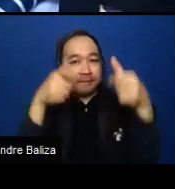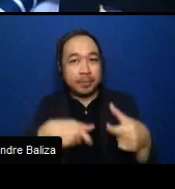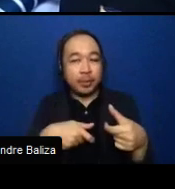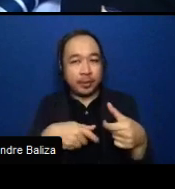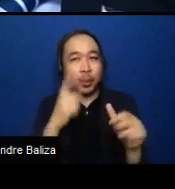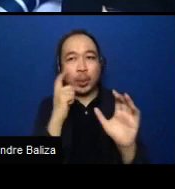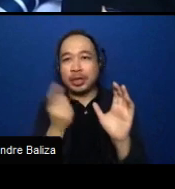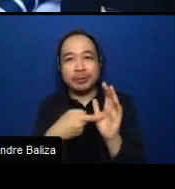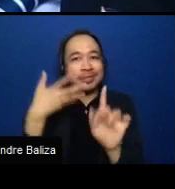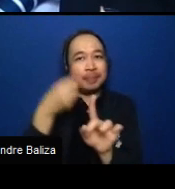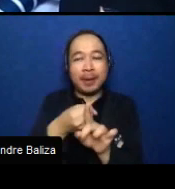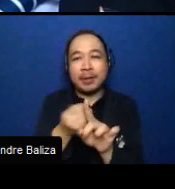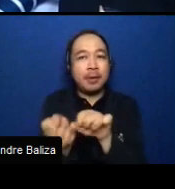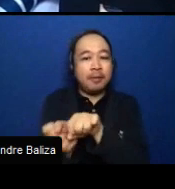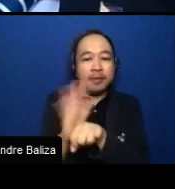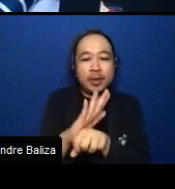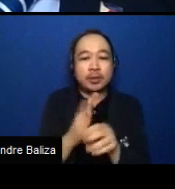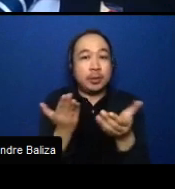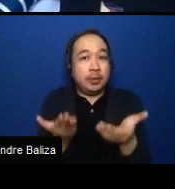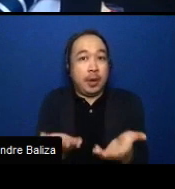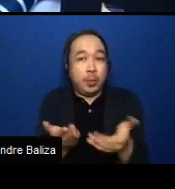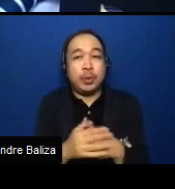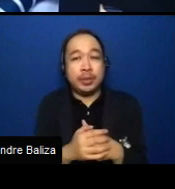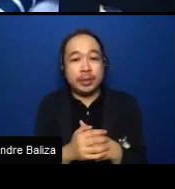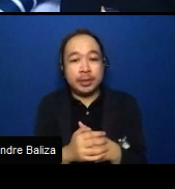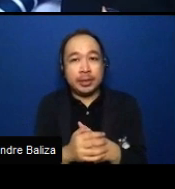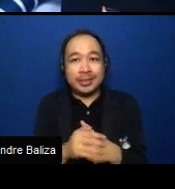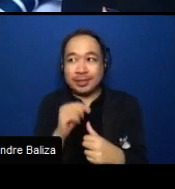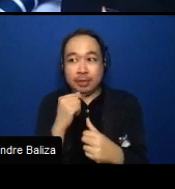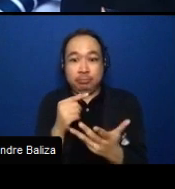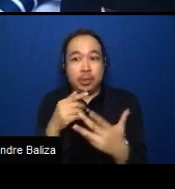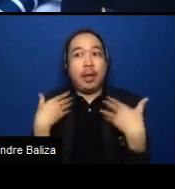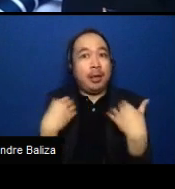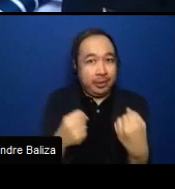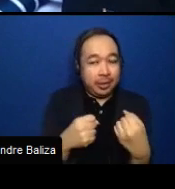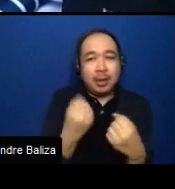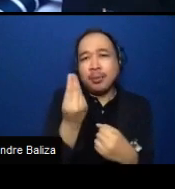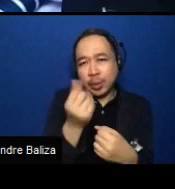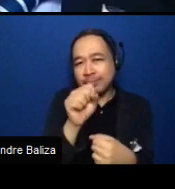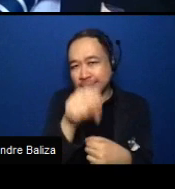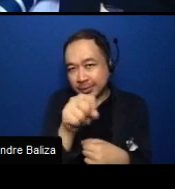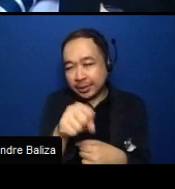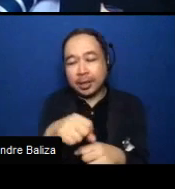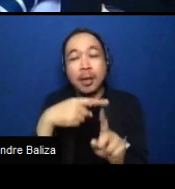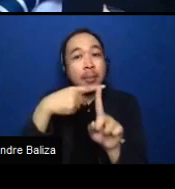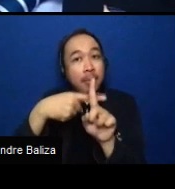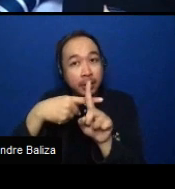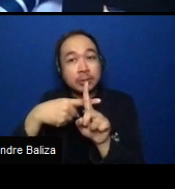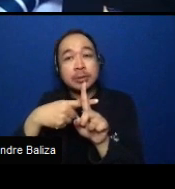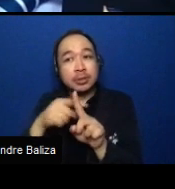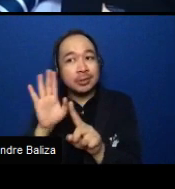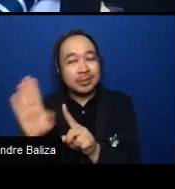of the pandemic that we are now facing, not only on the health and economic condition of our people, but also on